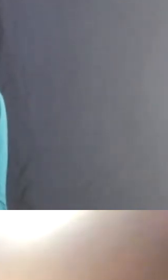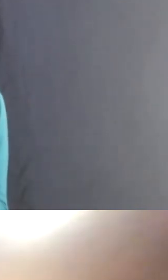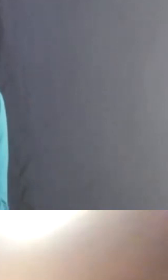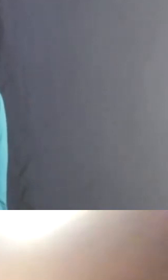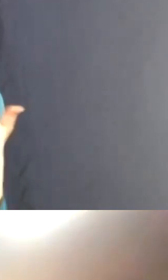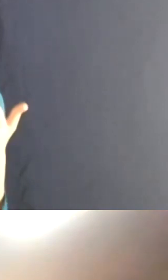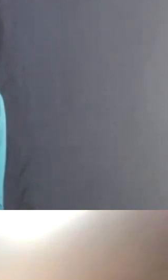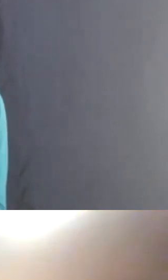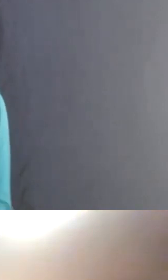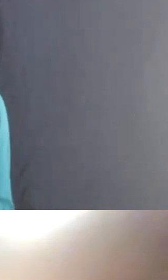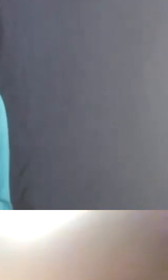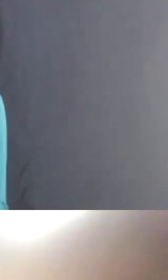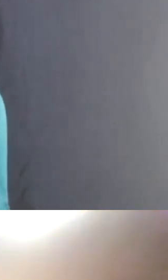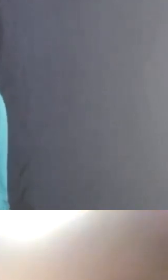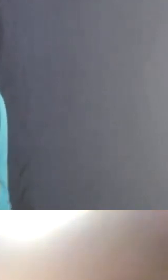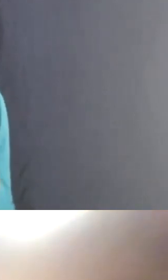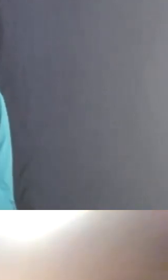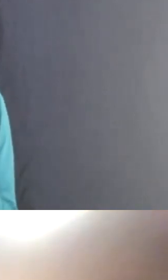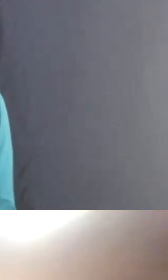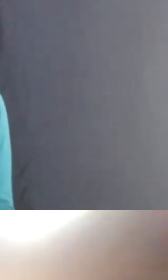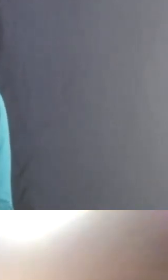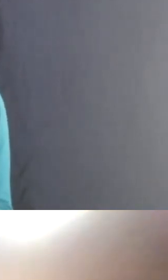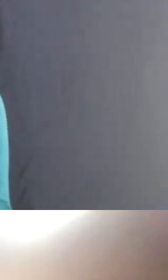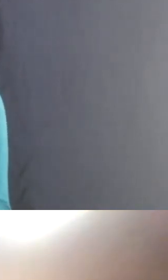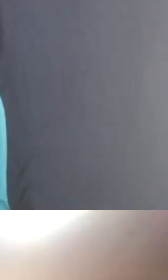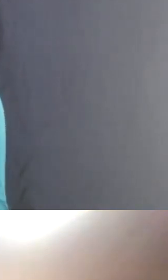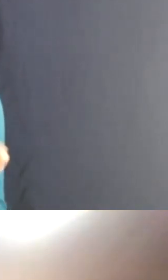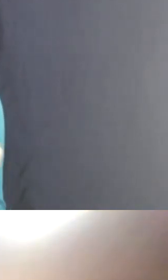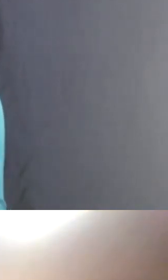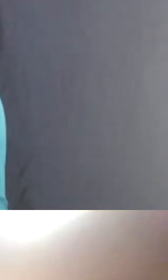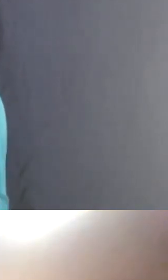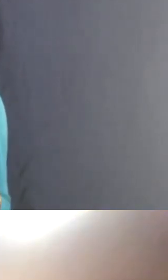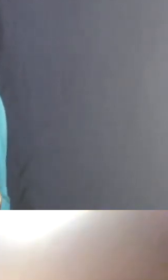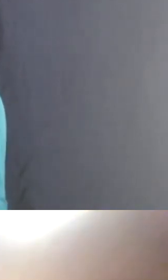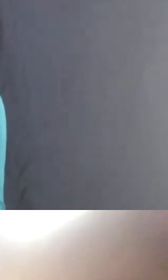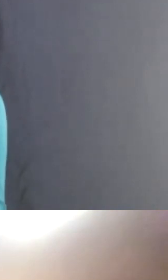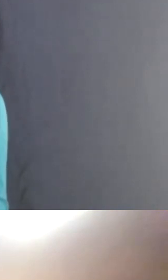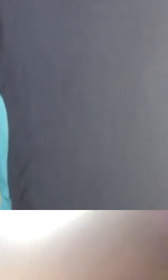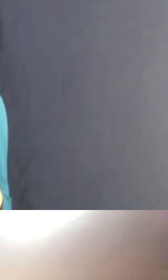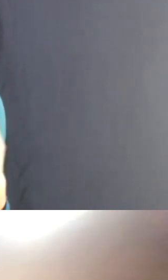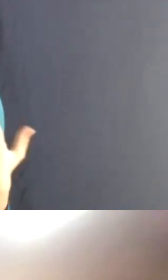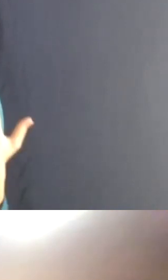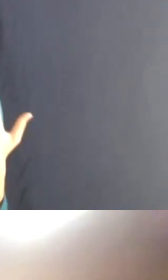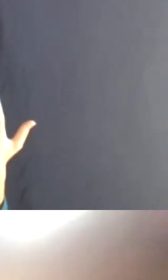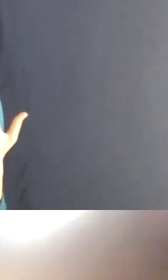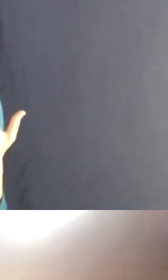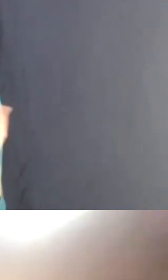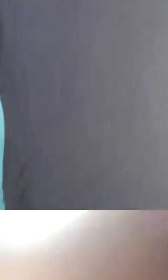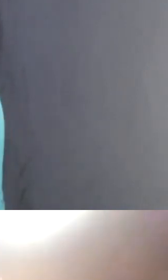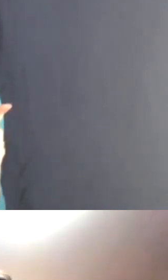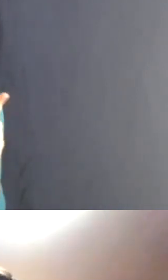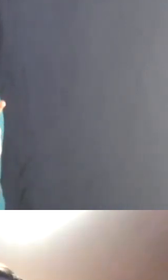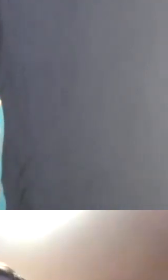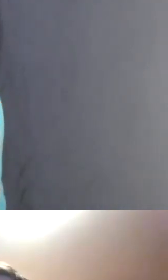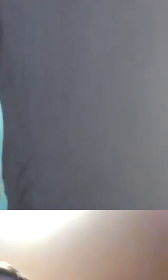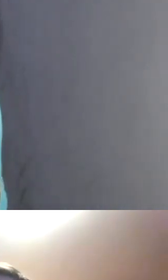we've added are not necessarily captured, and that would be the distinction there, that those services are